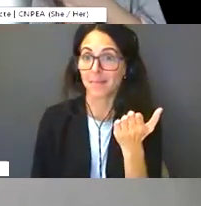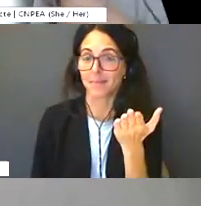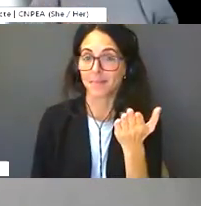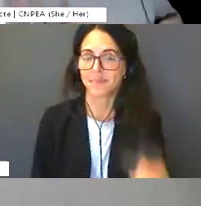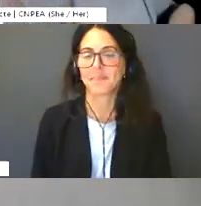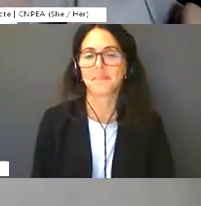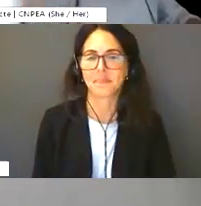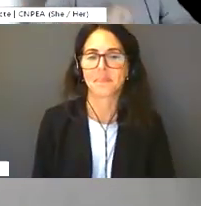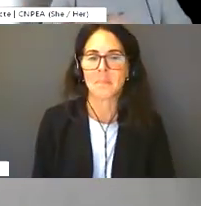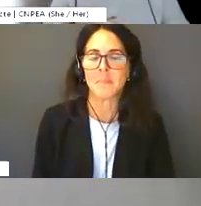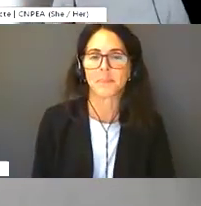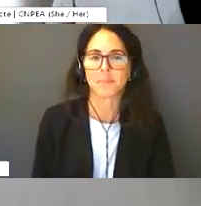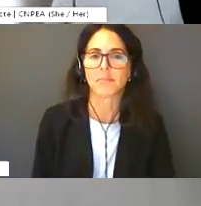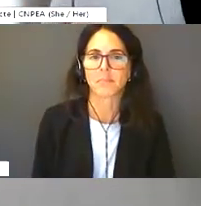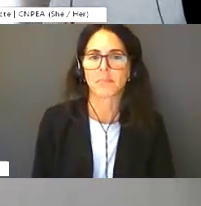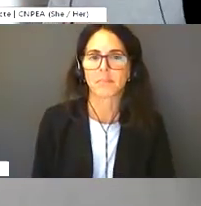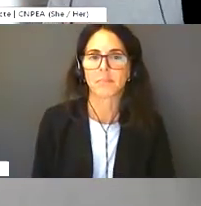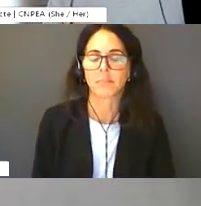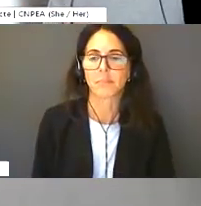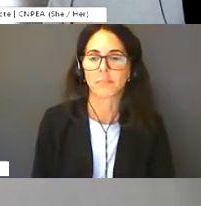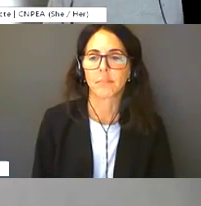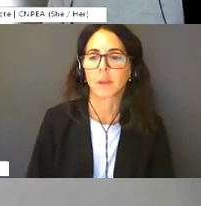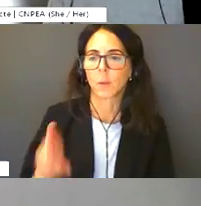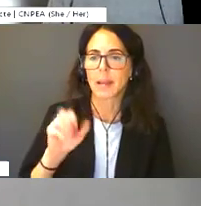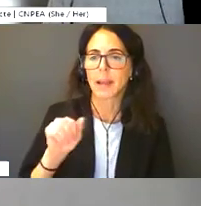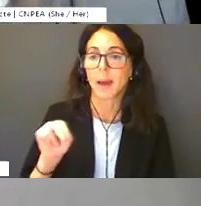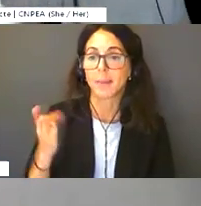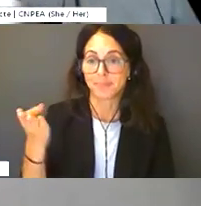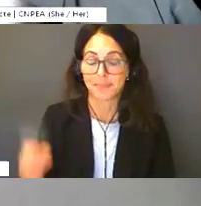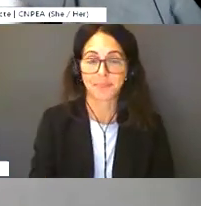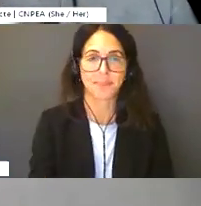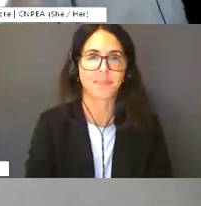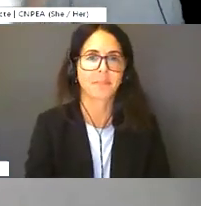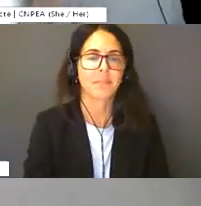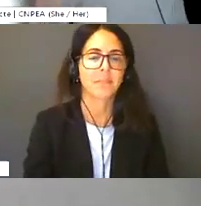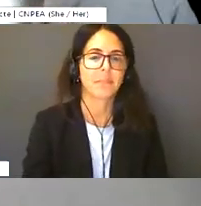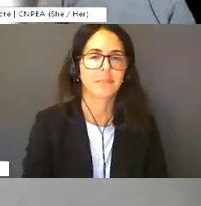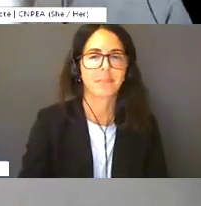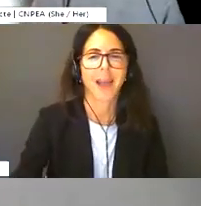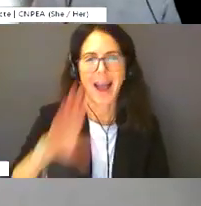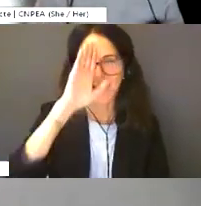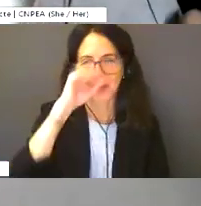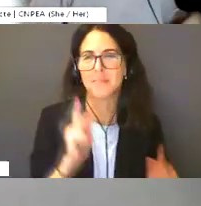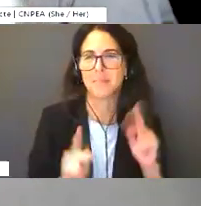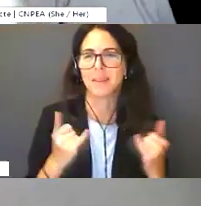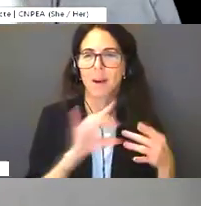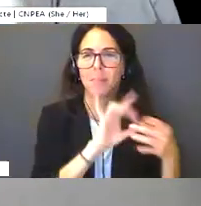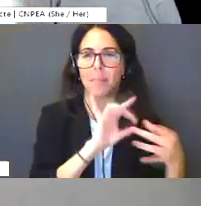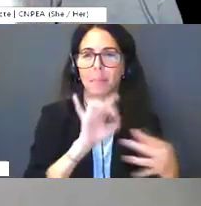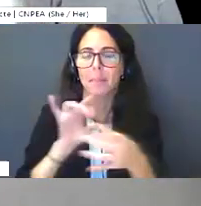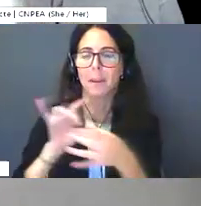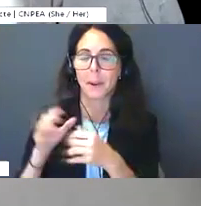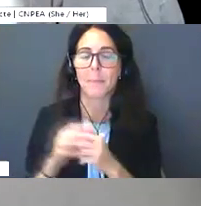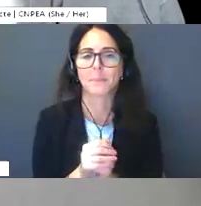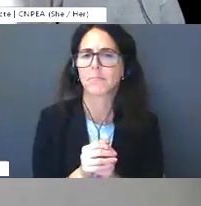a poll. Okay, go for it. Explain it, Ryan. Sorry, just before, I know people are popping off. So we're just doing a